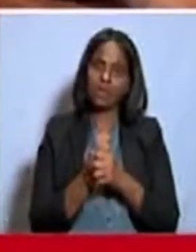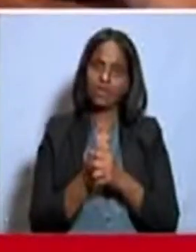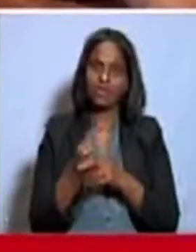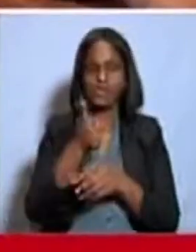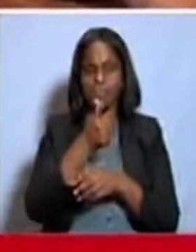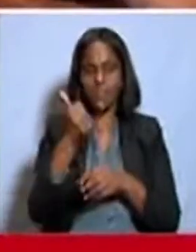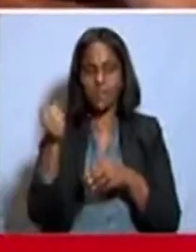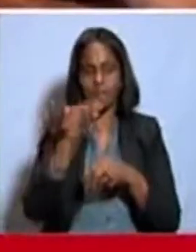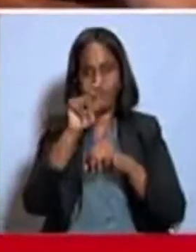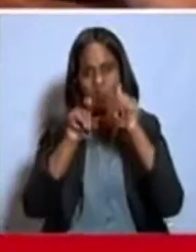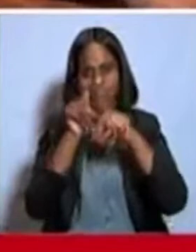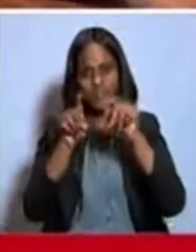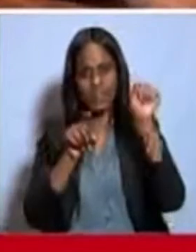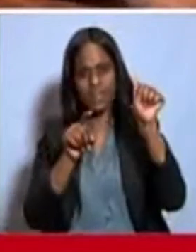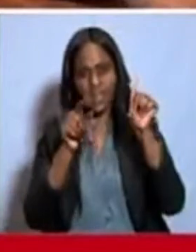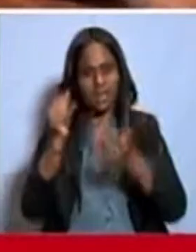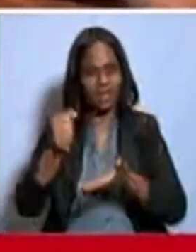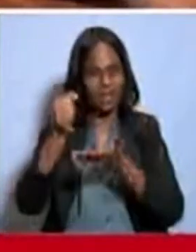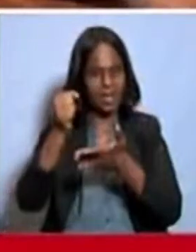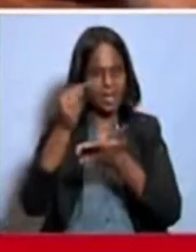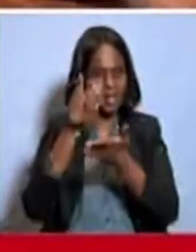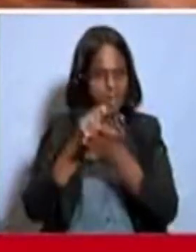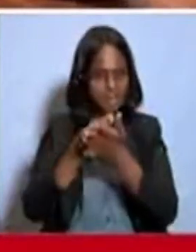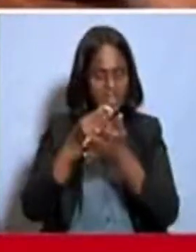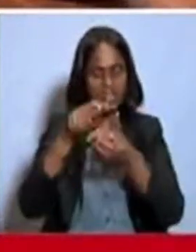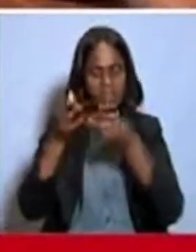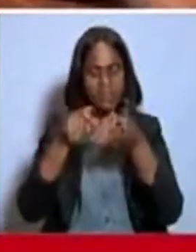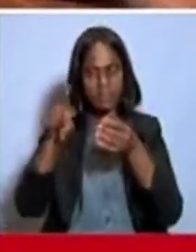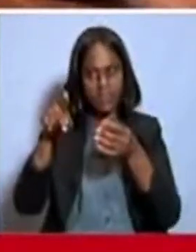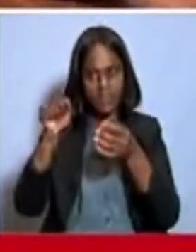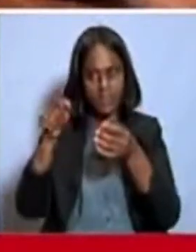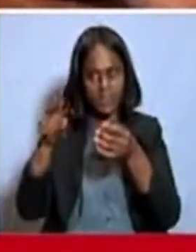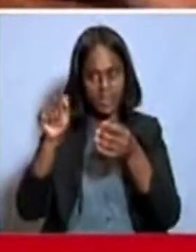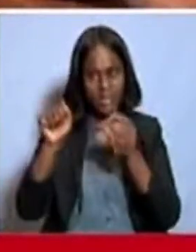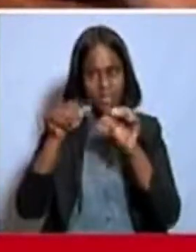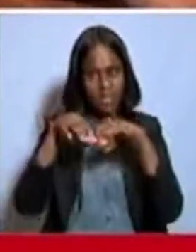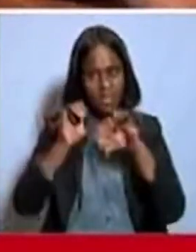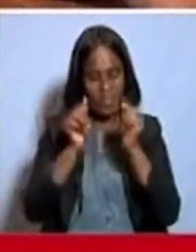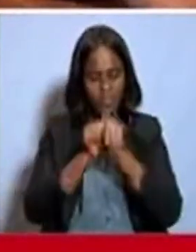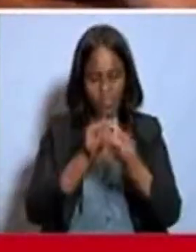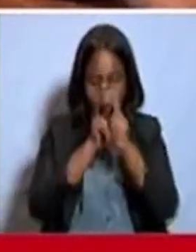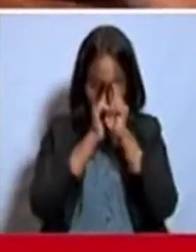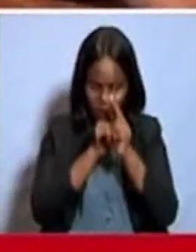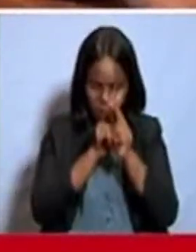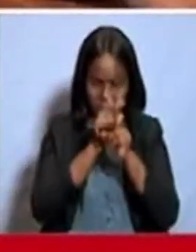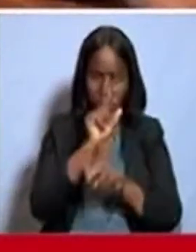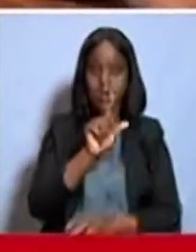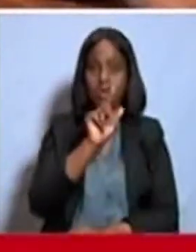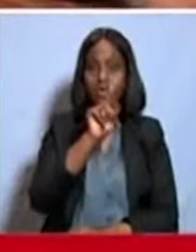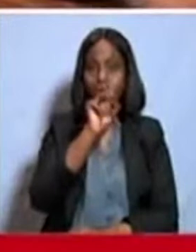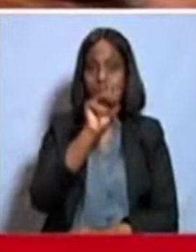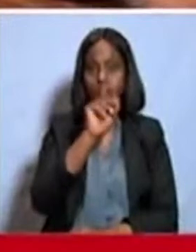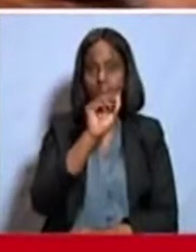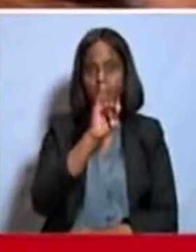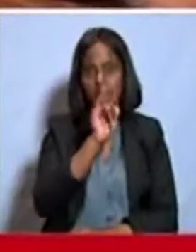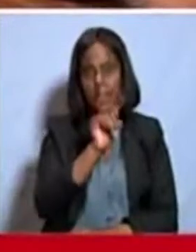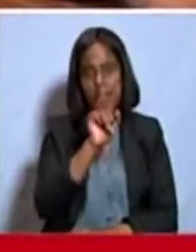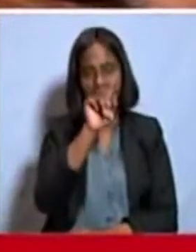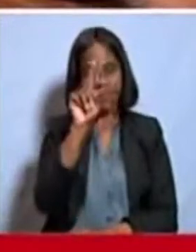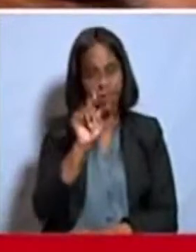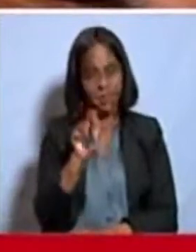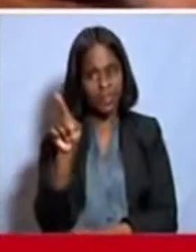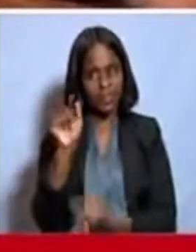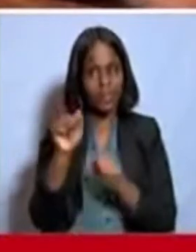Any question on A, budget, funding and expenditure? PS, you can proceed with Honorable Lumai's question. Thank you.